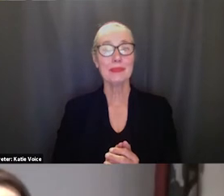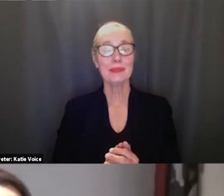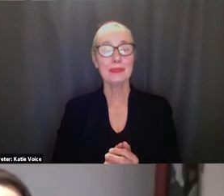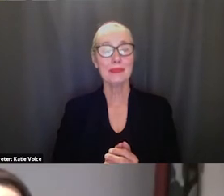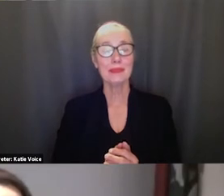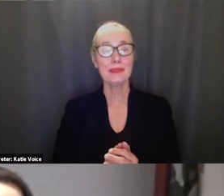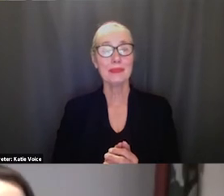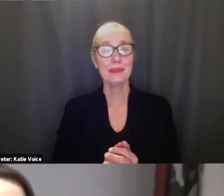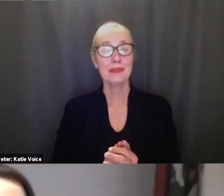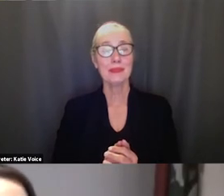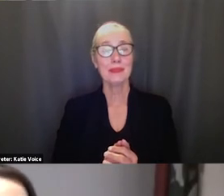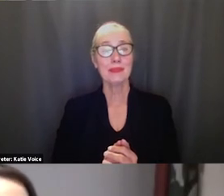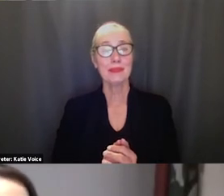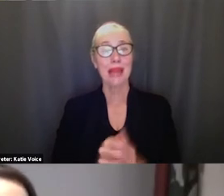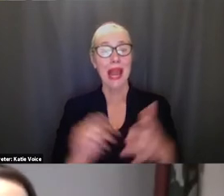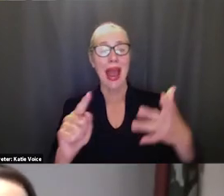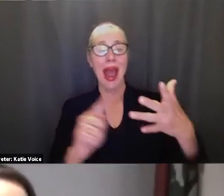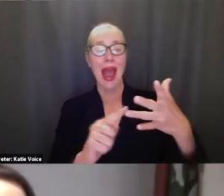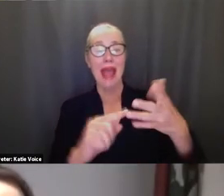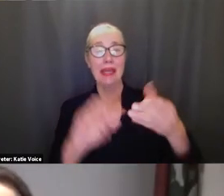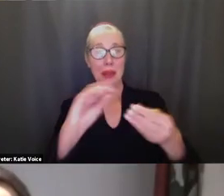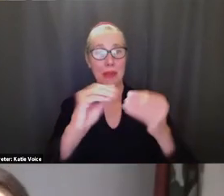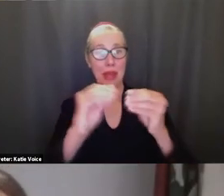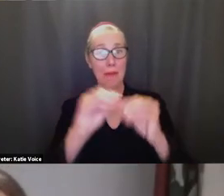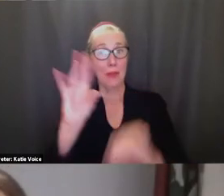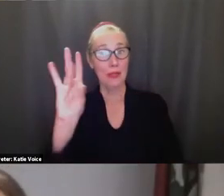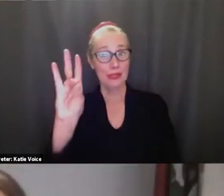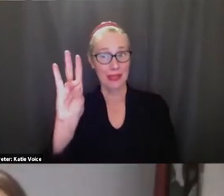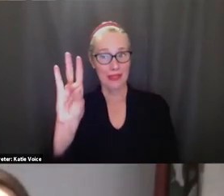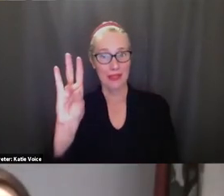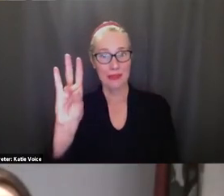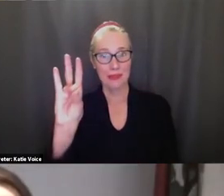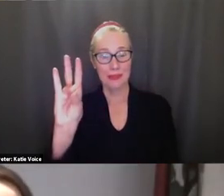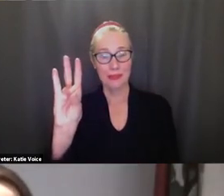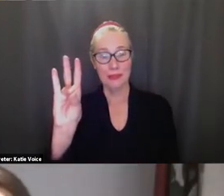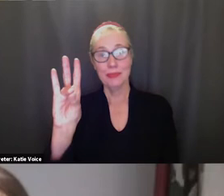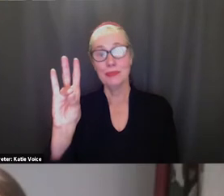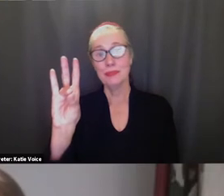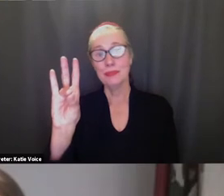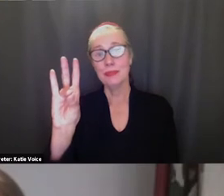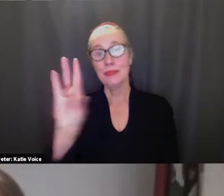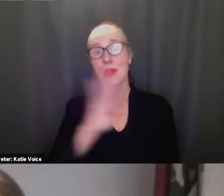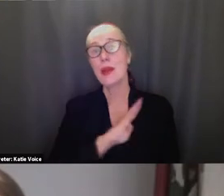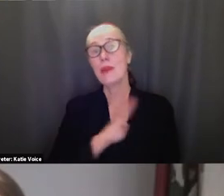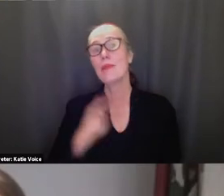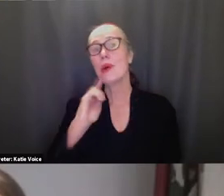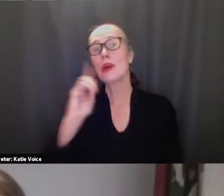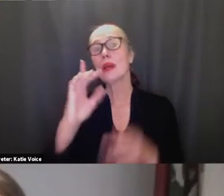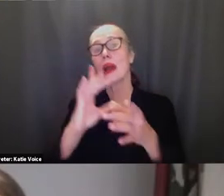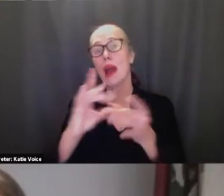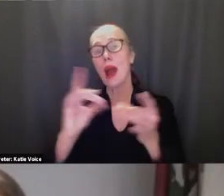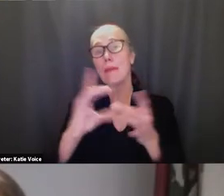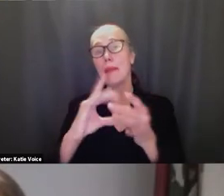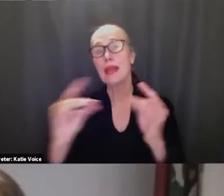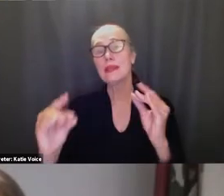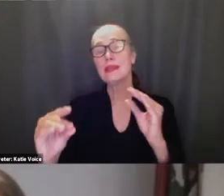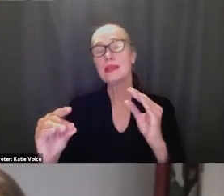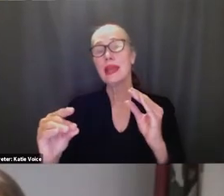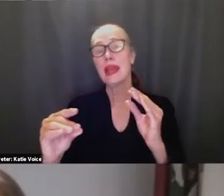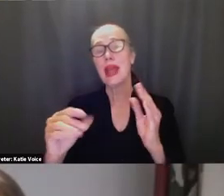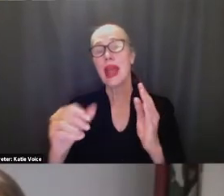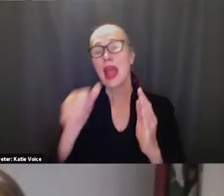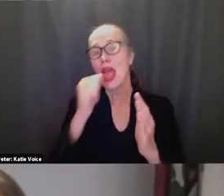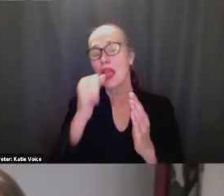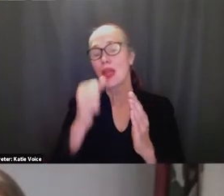item number seven and that is board comments and correspondence and